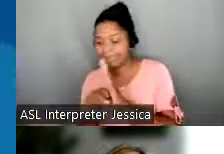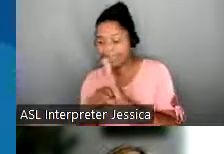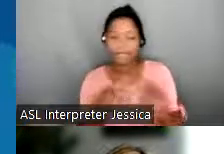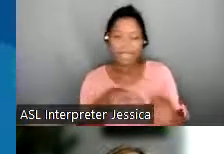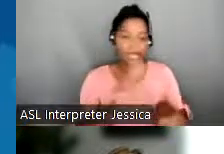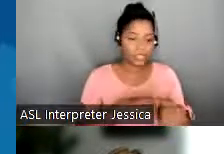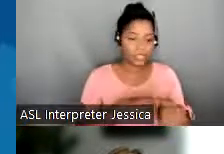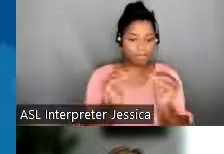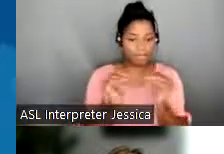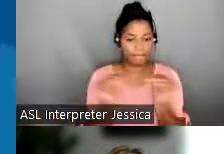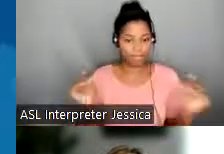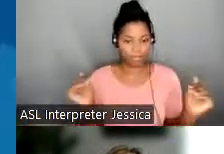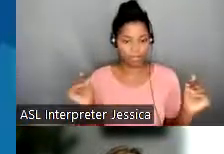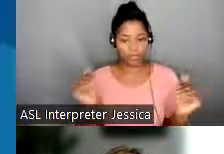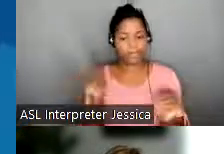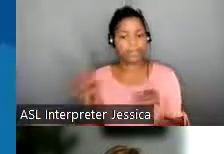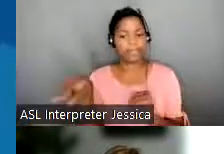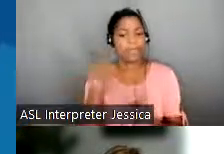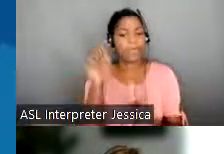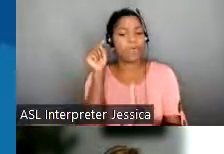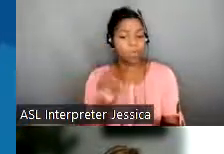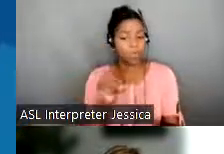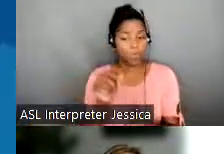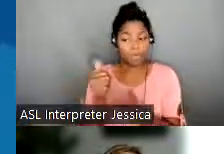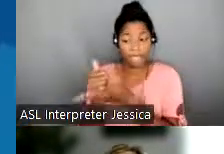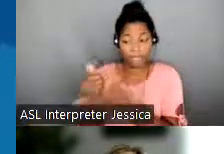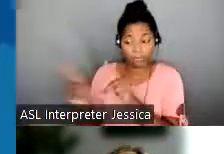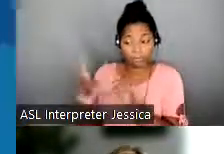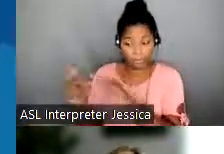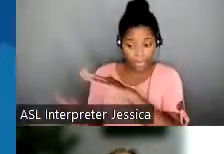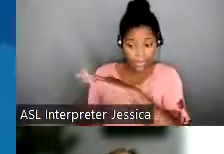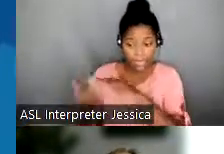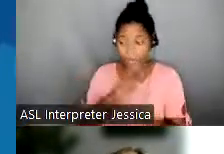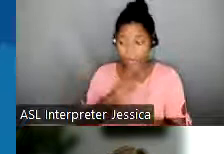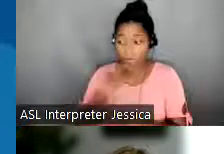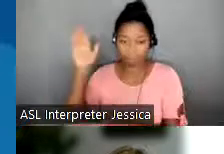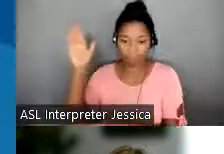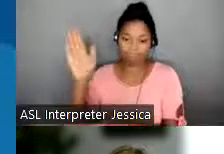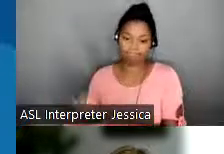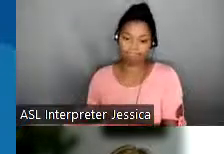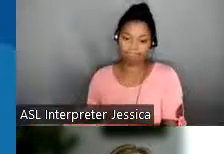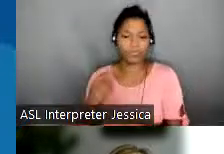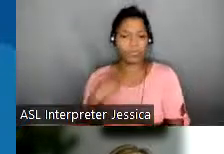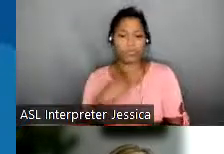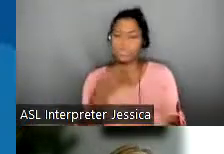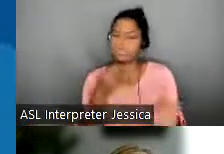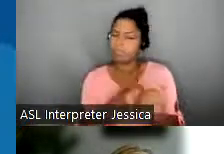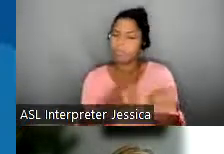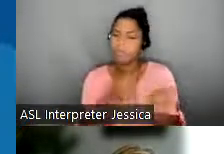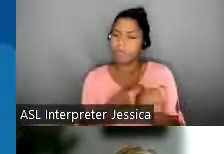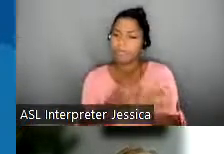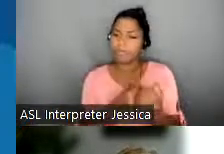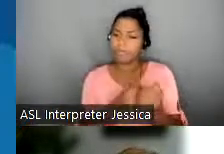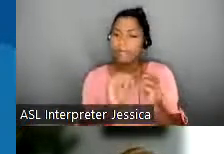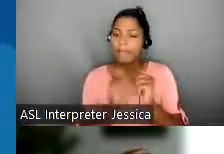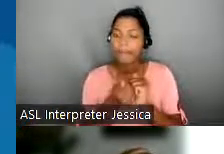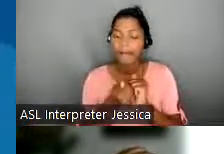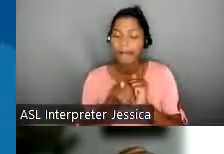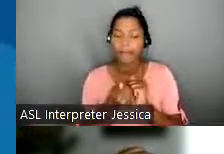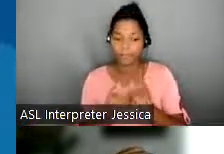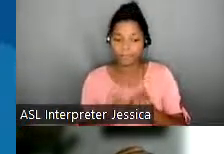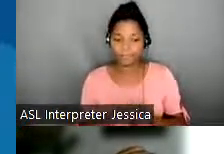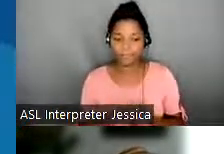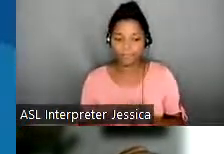addressing social isolation and loneliness. We support those champions in a few ways through an